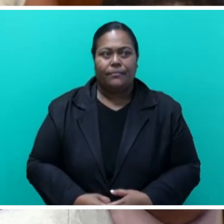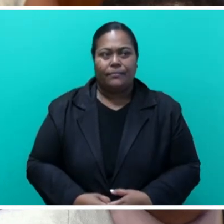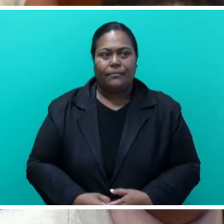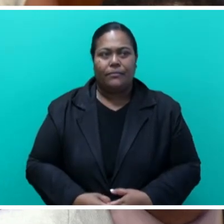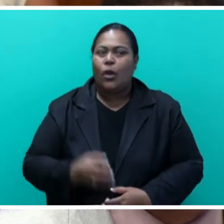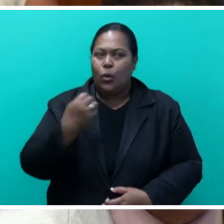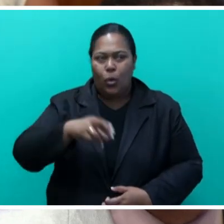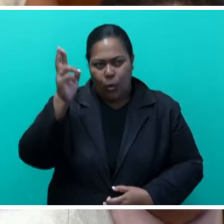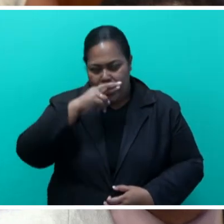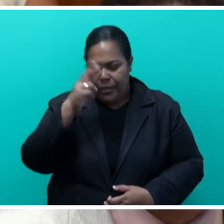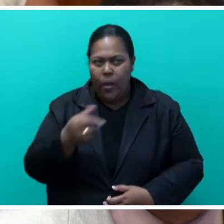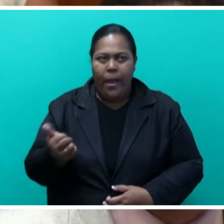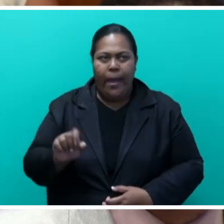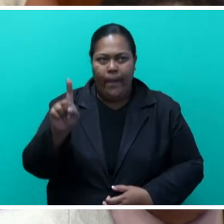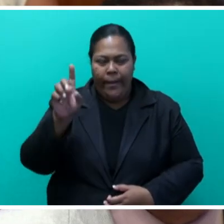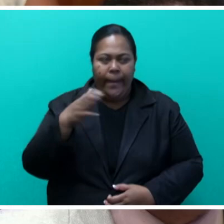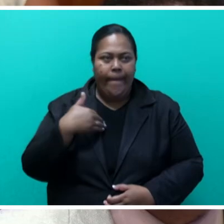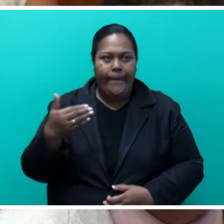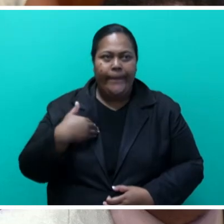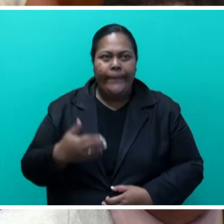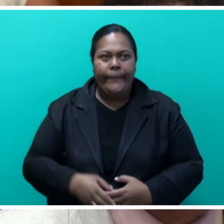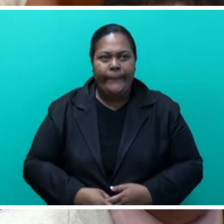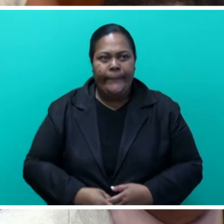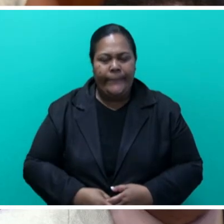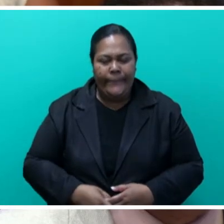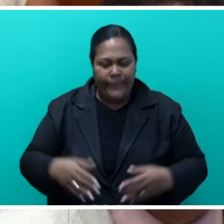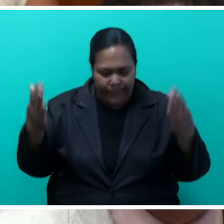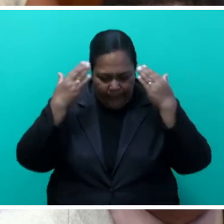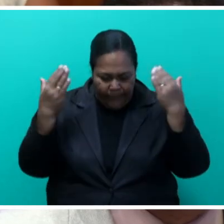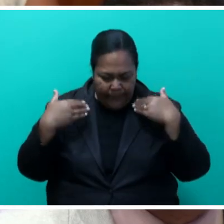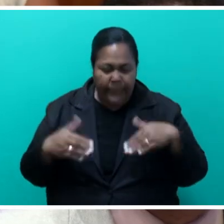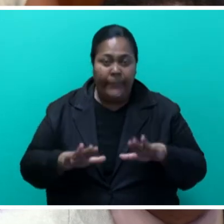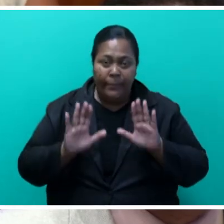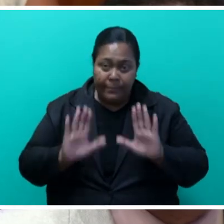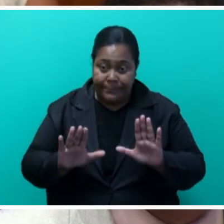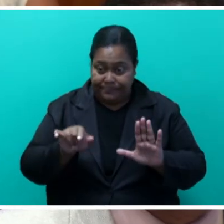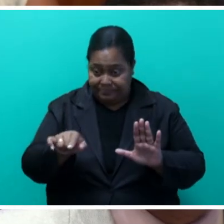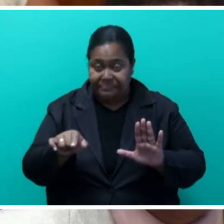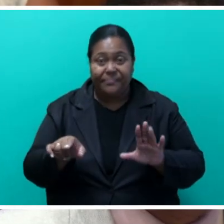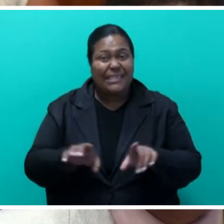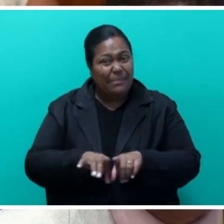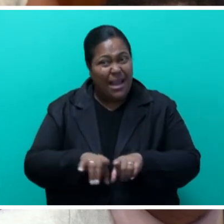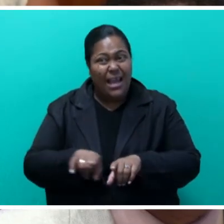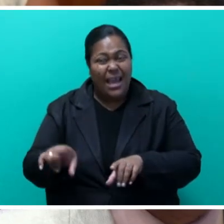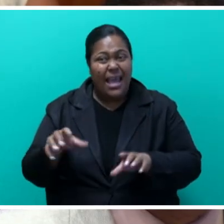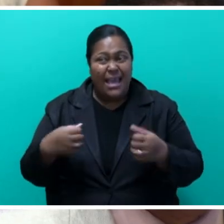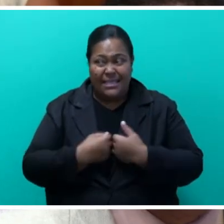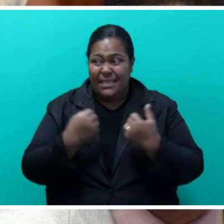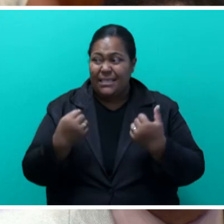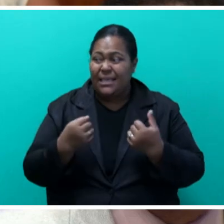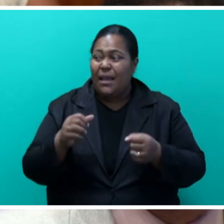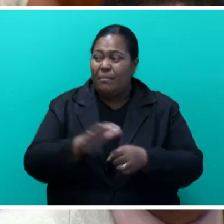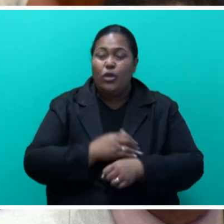risk to anyone's health. Mr. Speaker, sir, in preventing similar accidents and strengthening